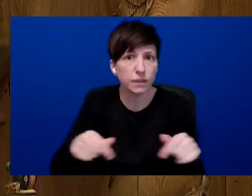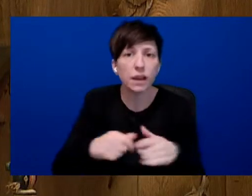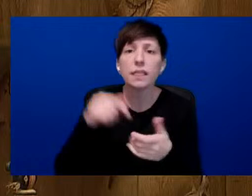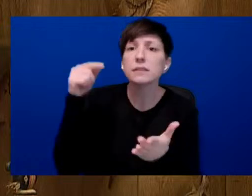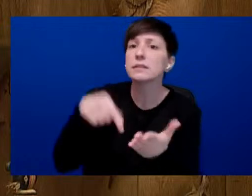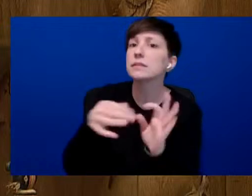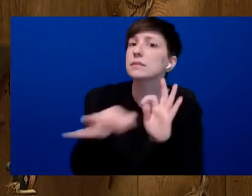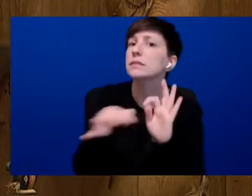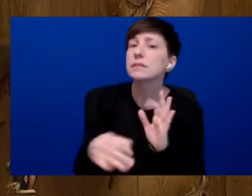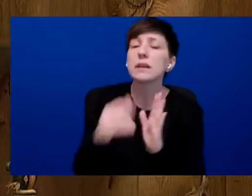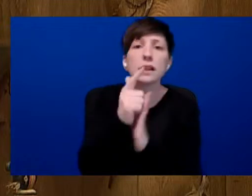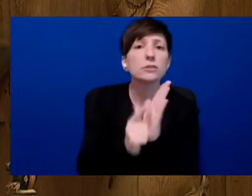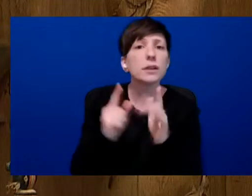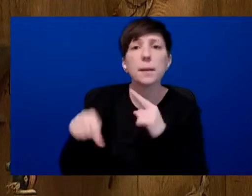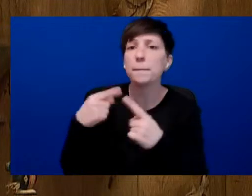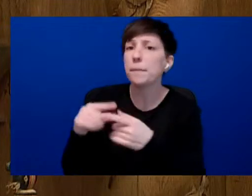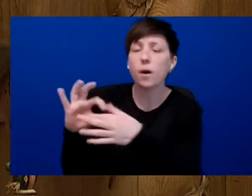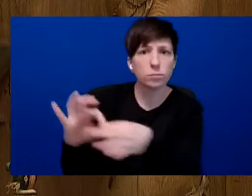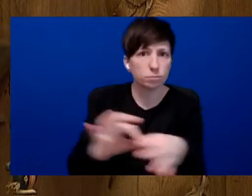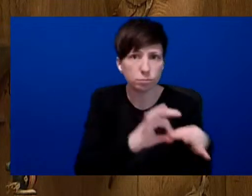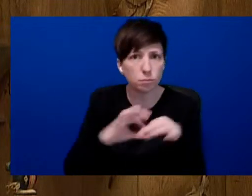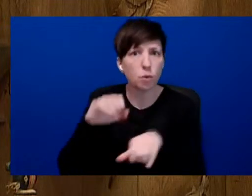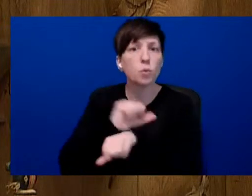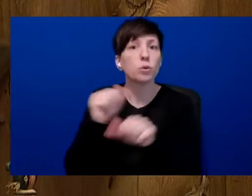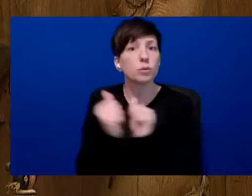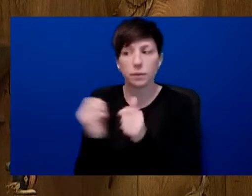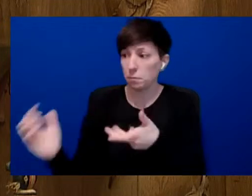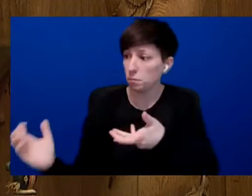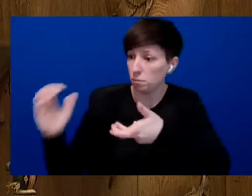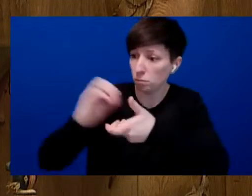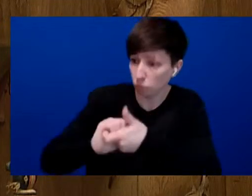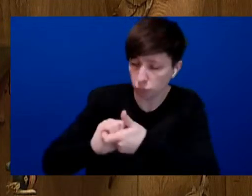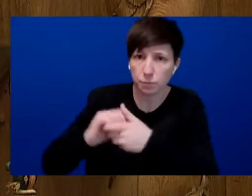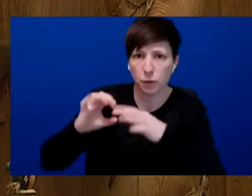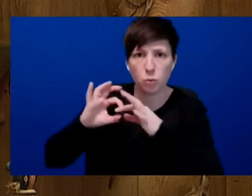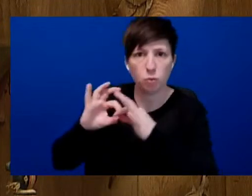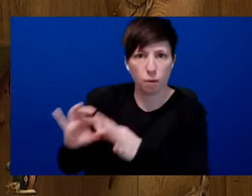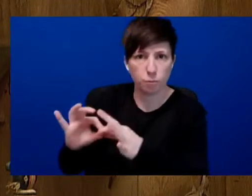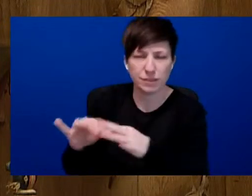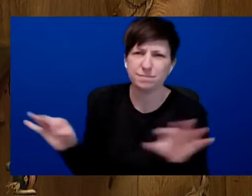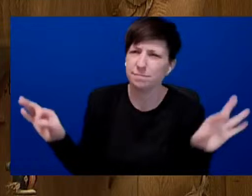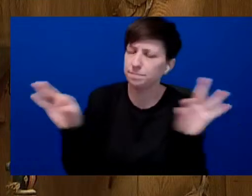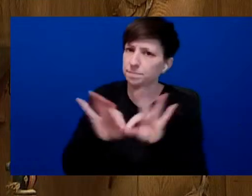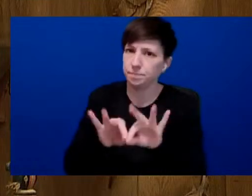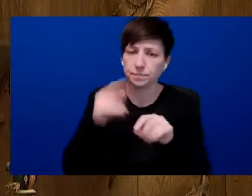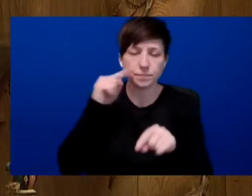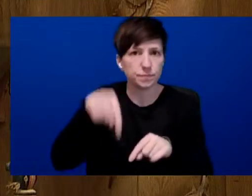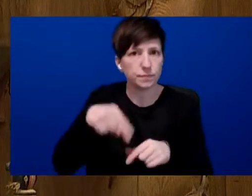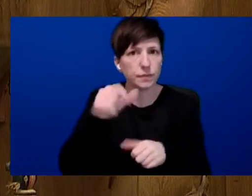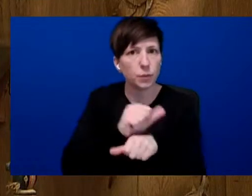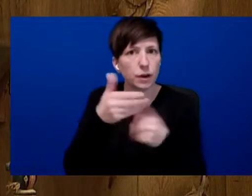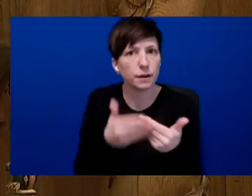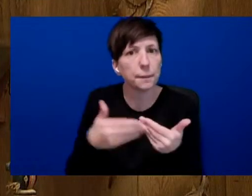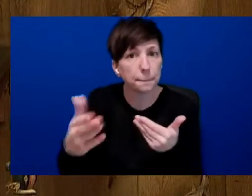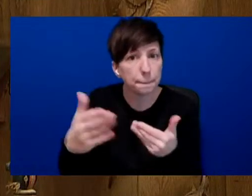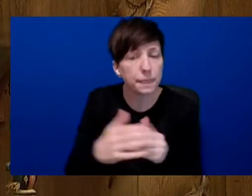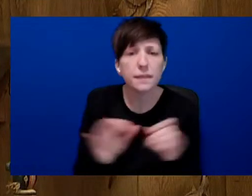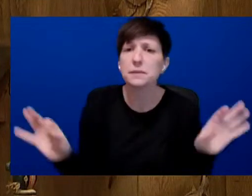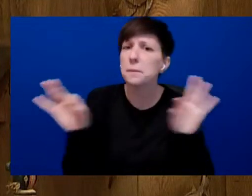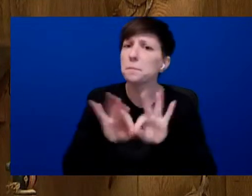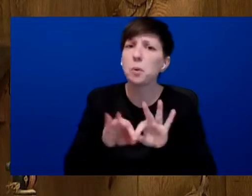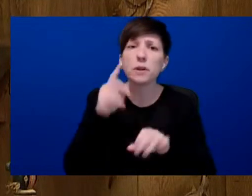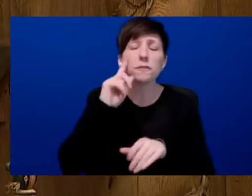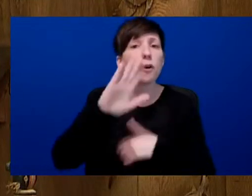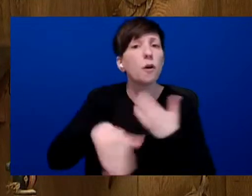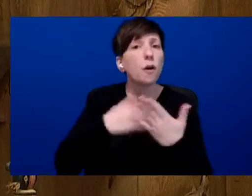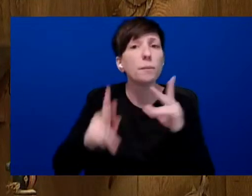underpins everything we do here. Most importantly, it's about a better future for everyone who calls this land